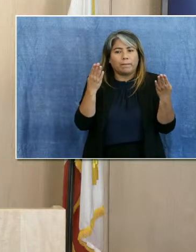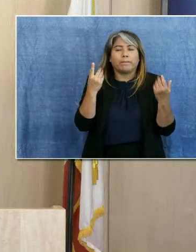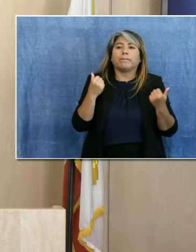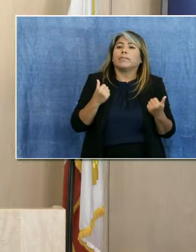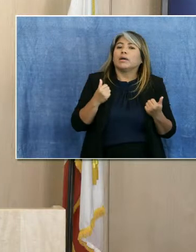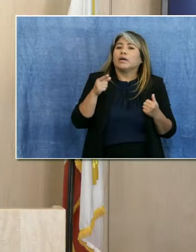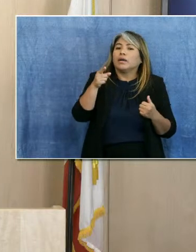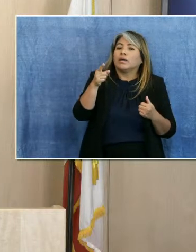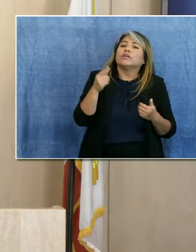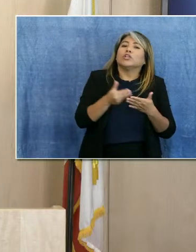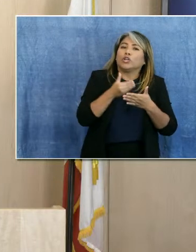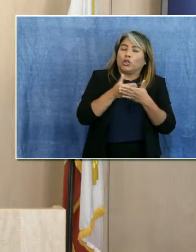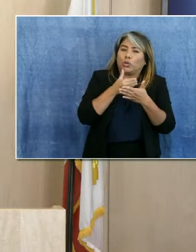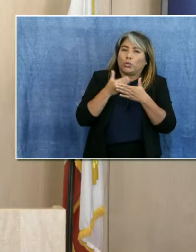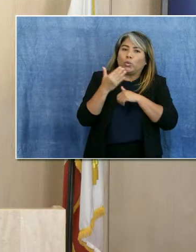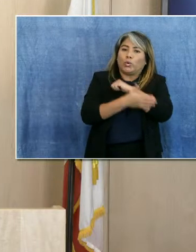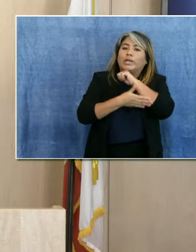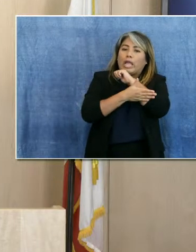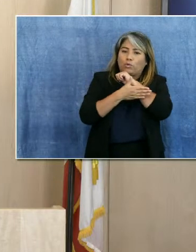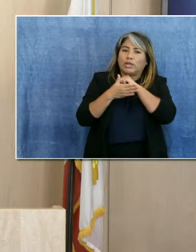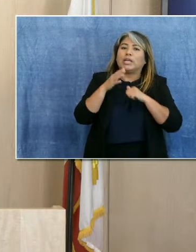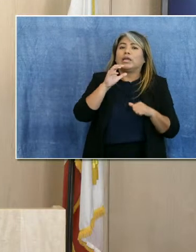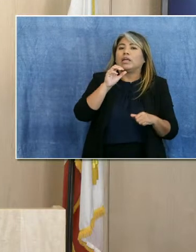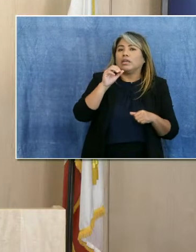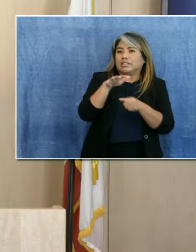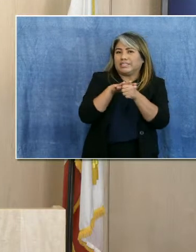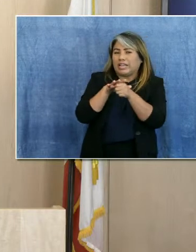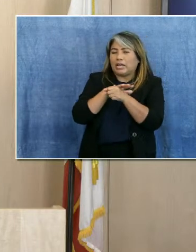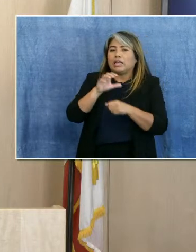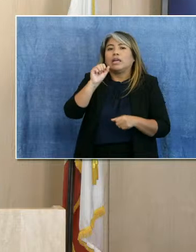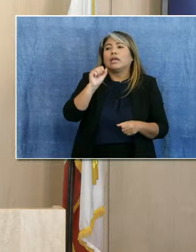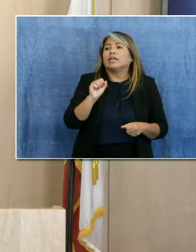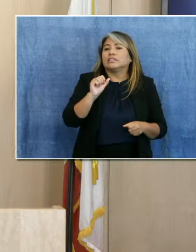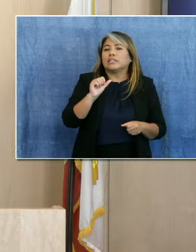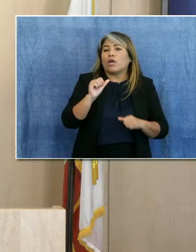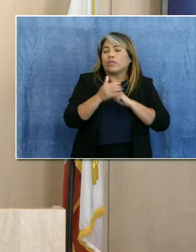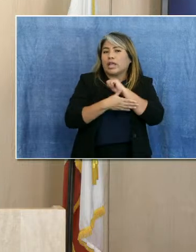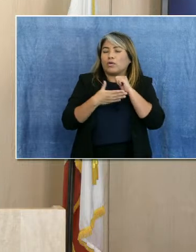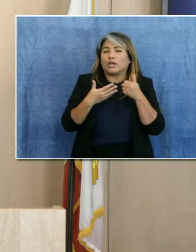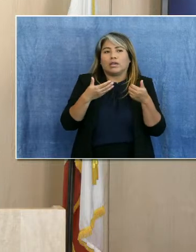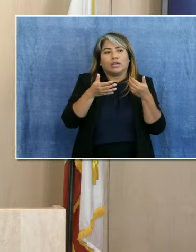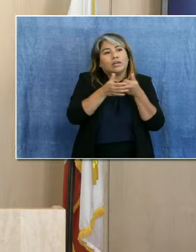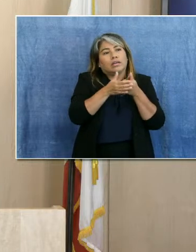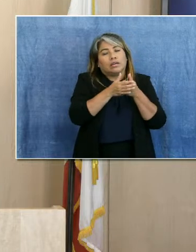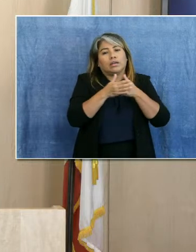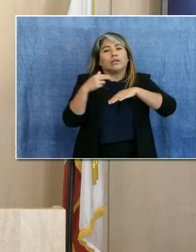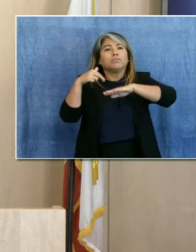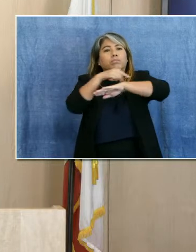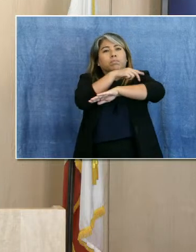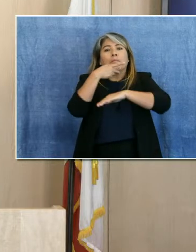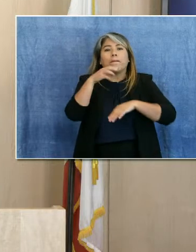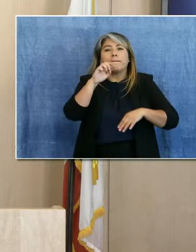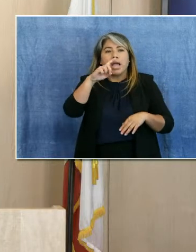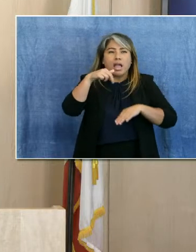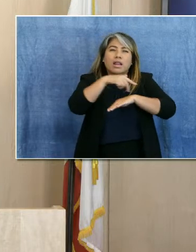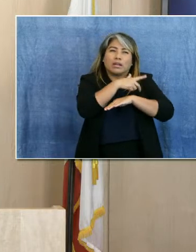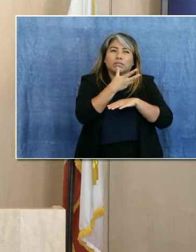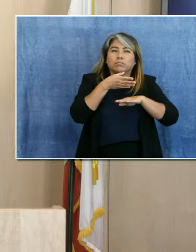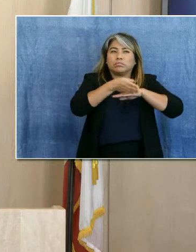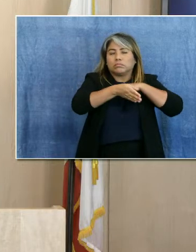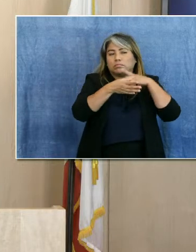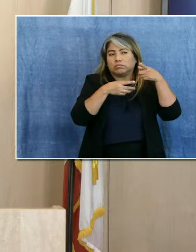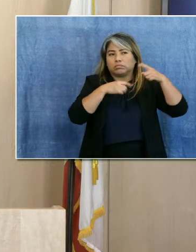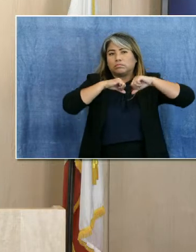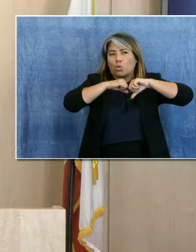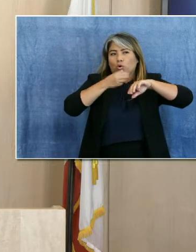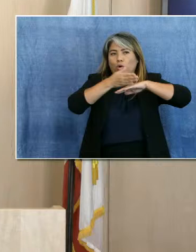county testing site in South County, right at the PED East border crossing location at the San Ysidro